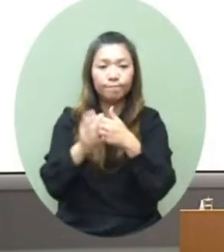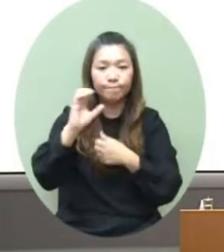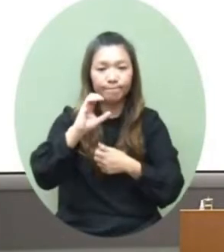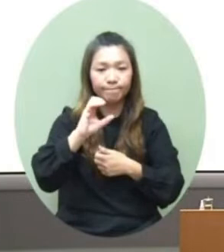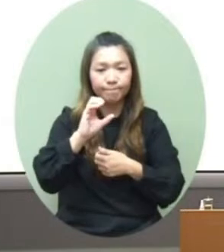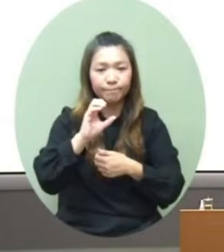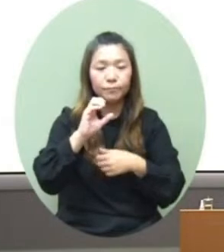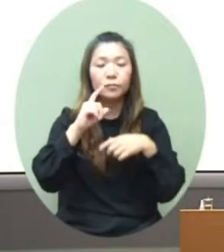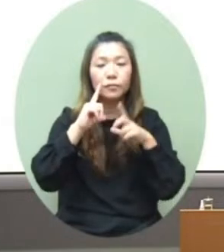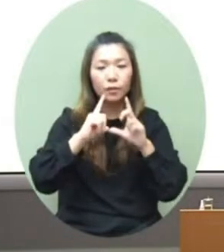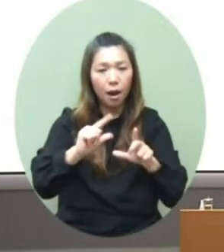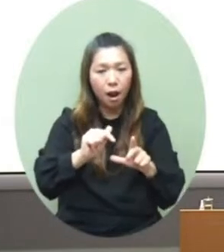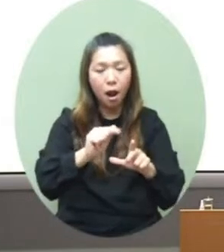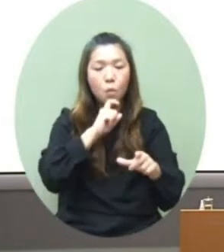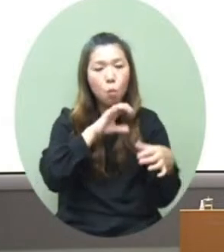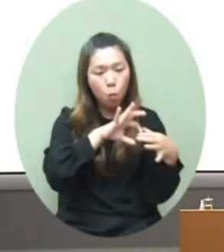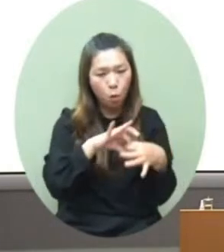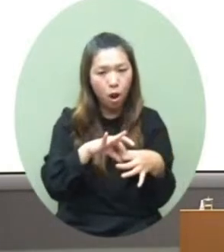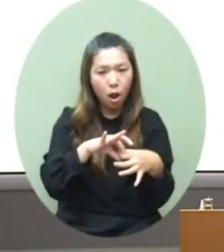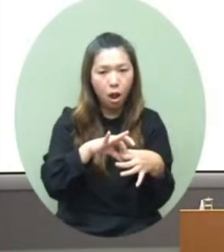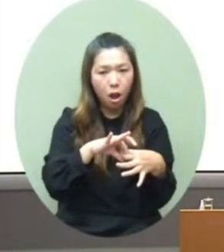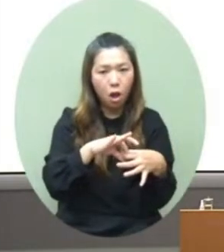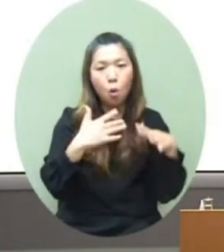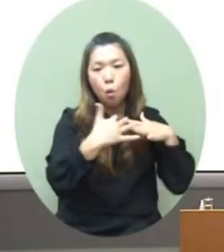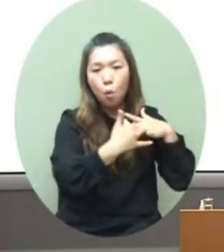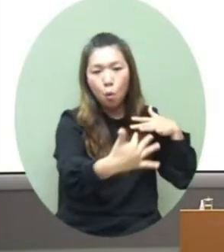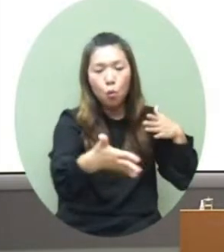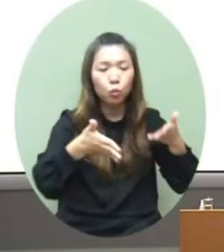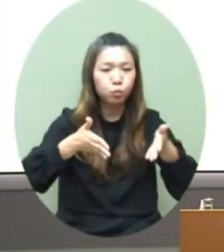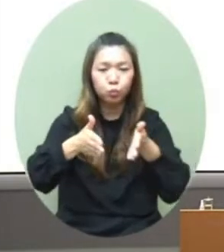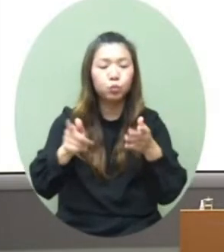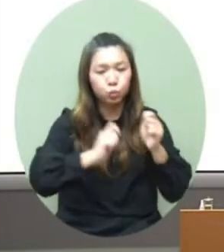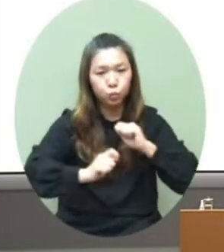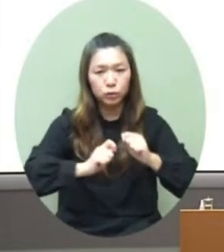the harbour chill first. Yeah.